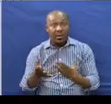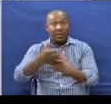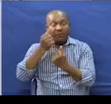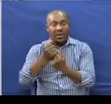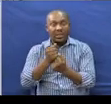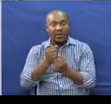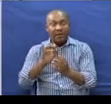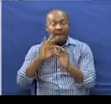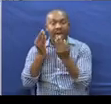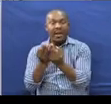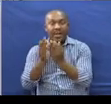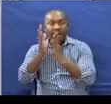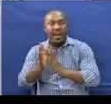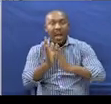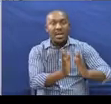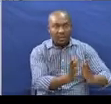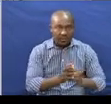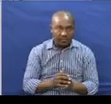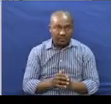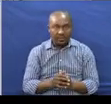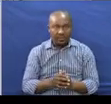families which were well-off